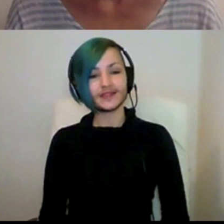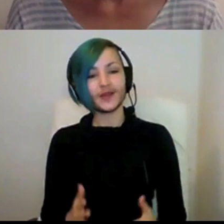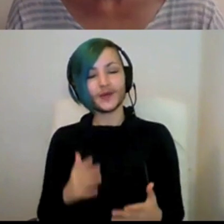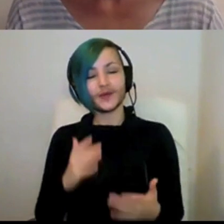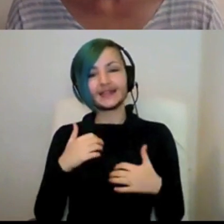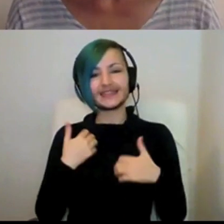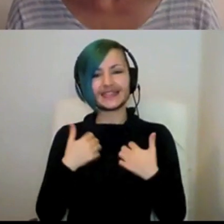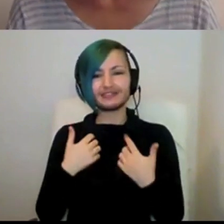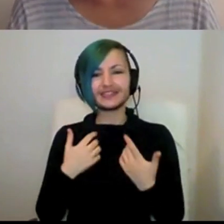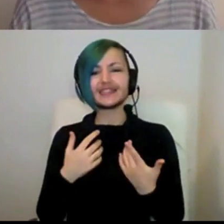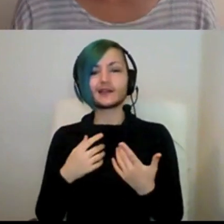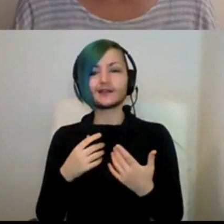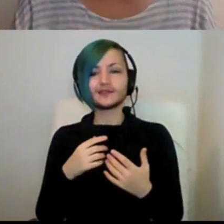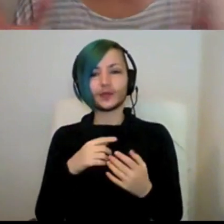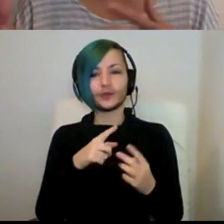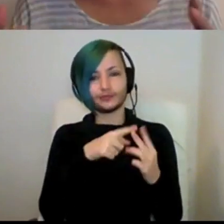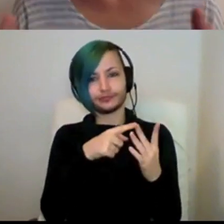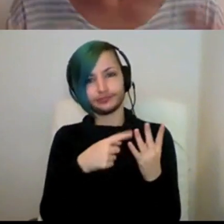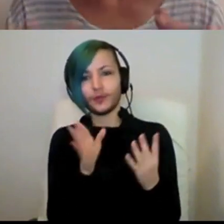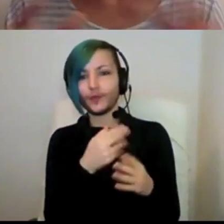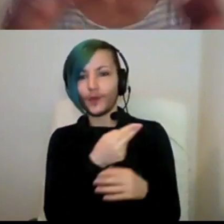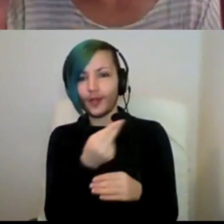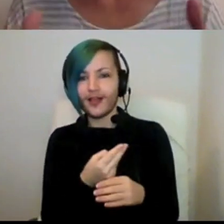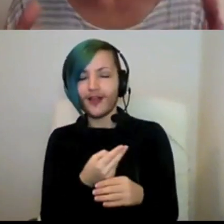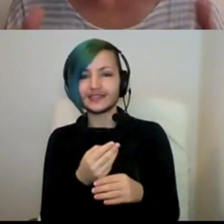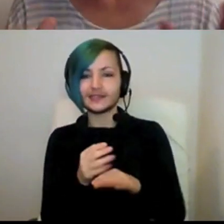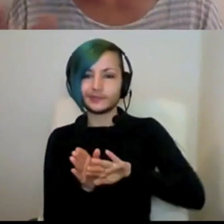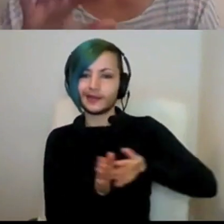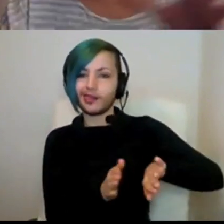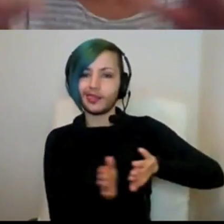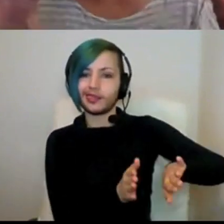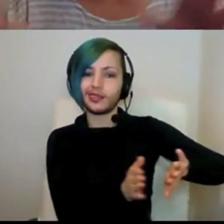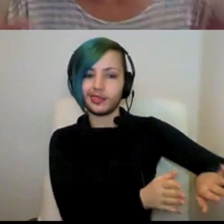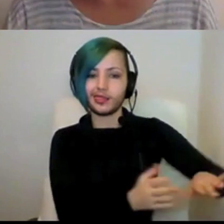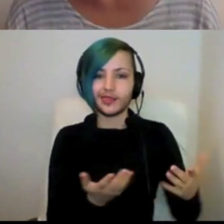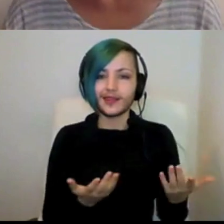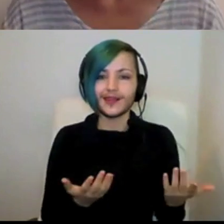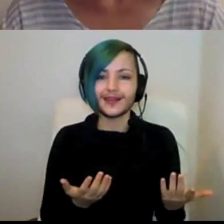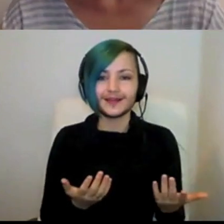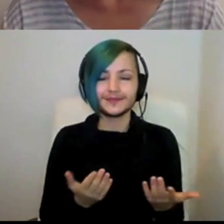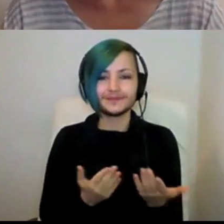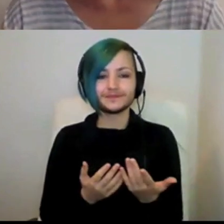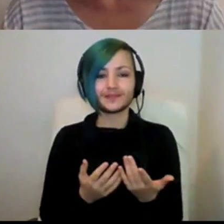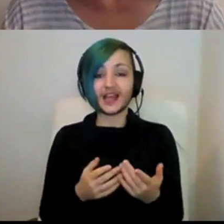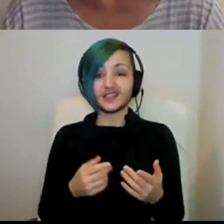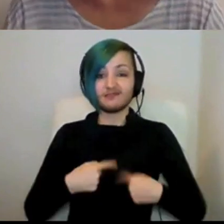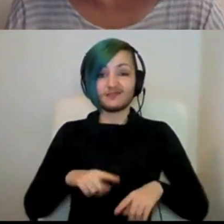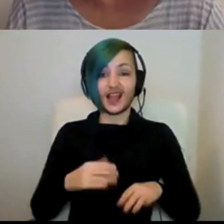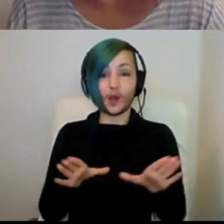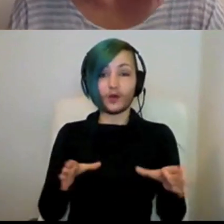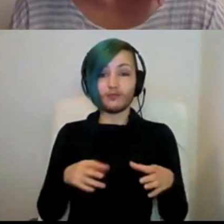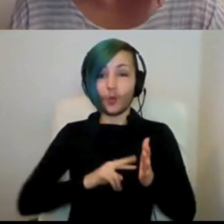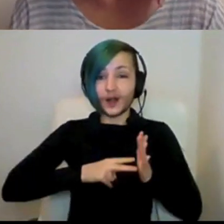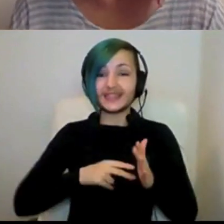been sidelined over the years, you know, ActionSpace is, as an organisation, we get sort of shuffled around. And